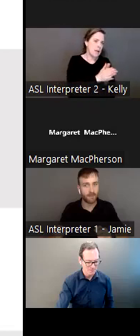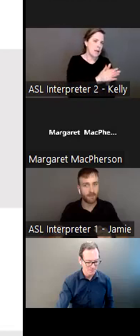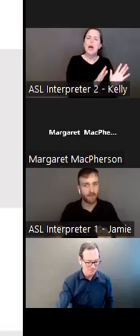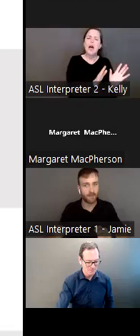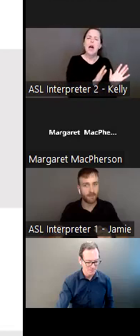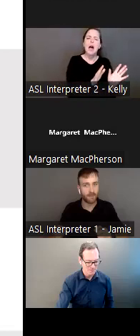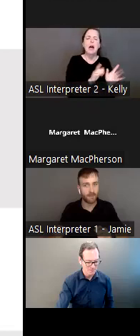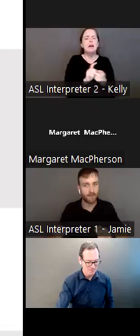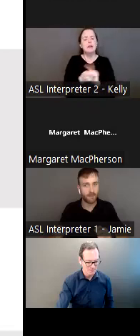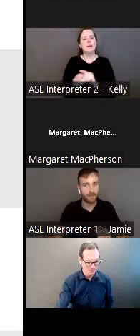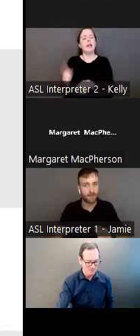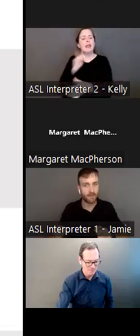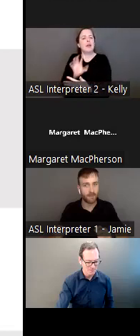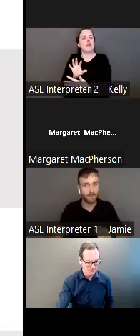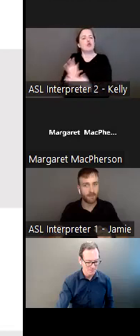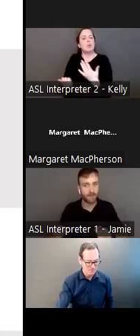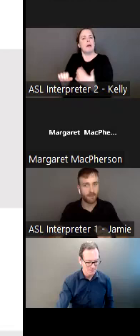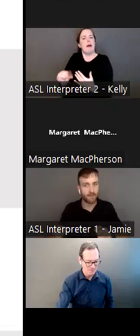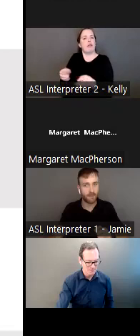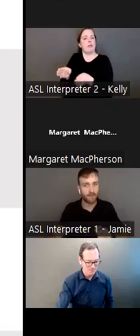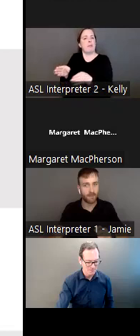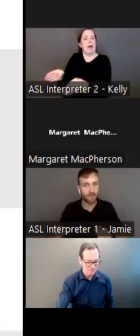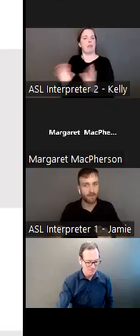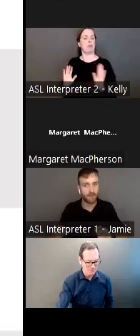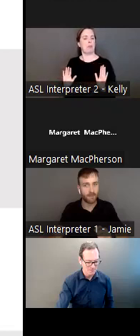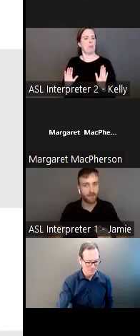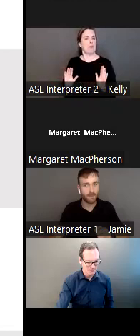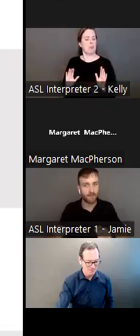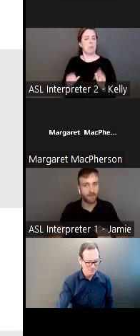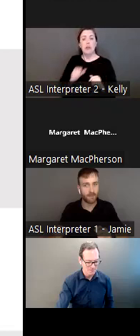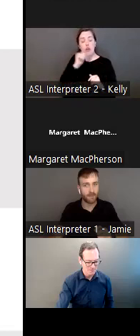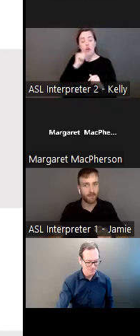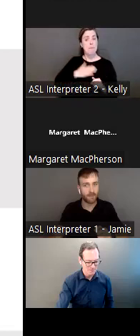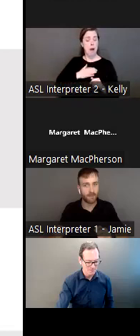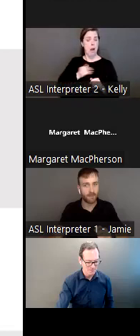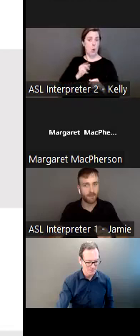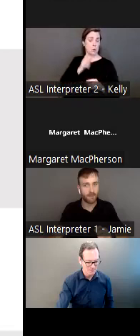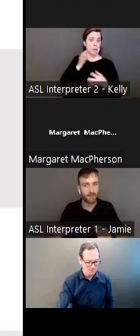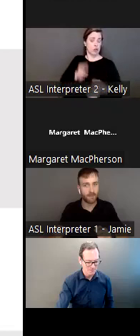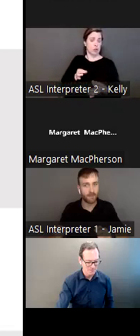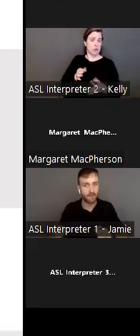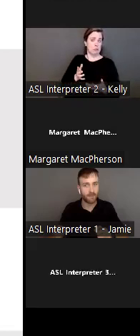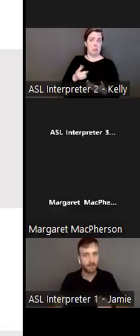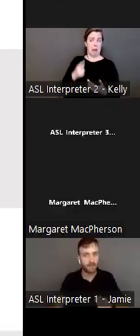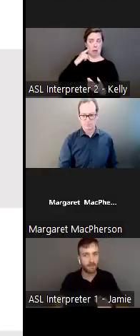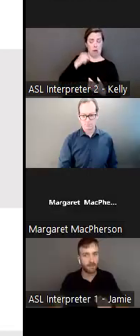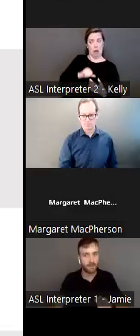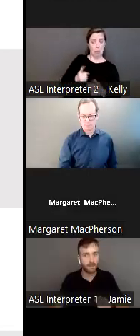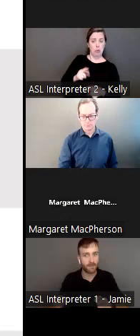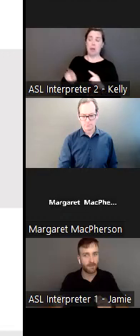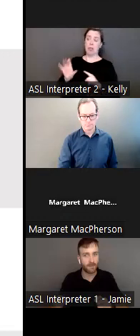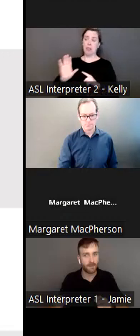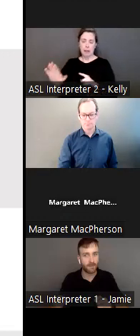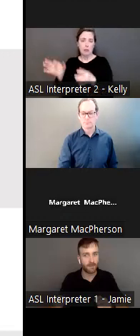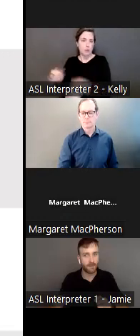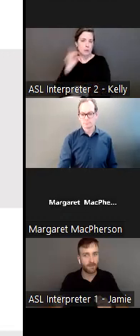That's, their path is not the same as what I thought it should be, but they're choosing to do things in a way that makes sense to them.